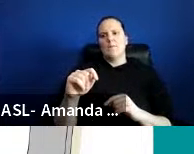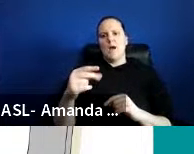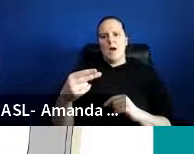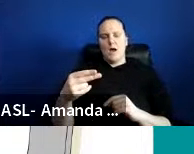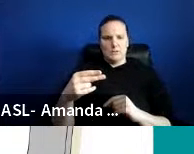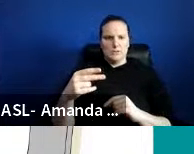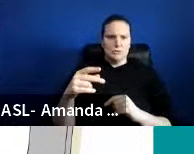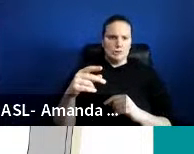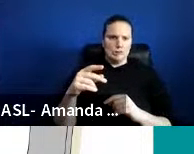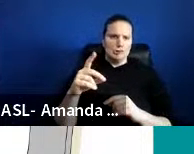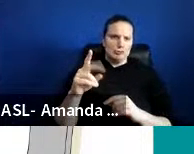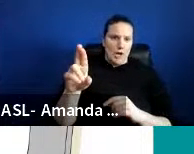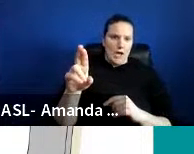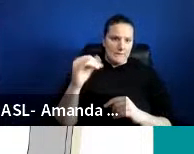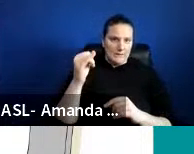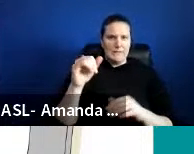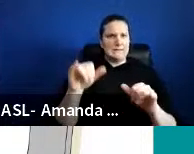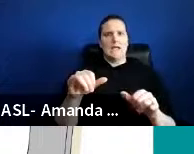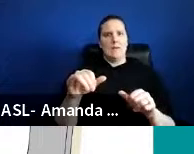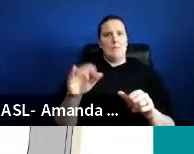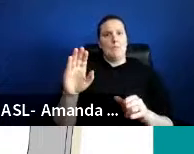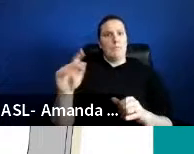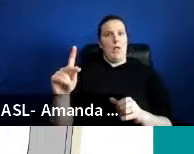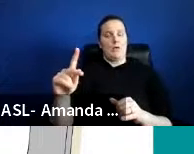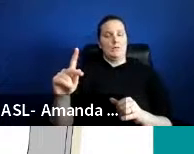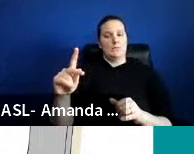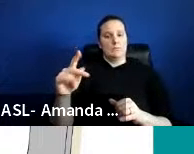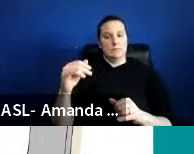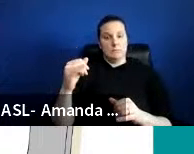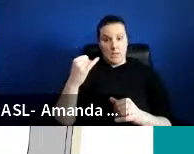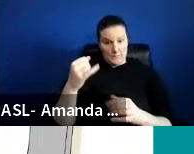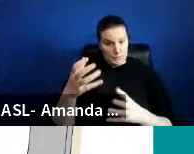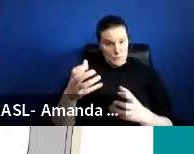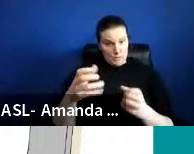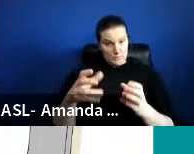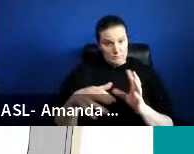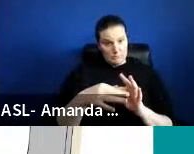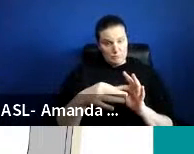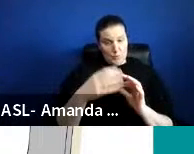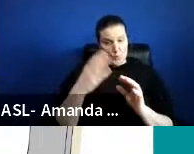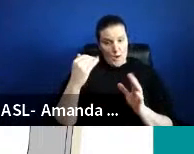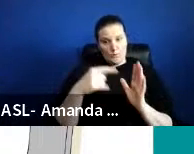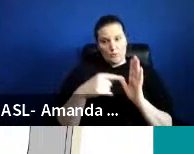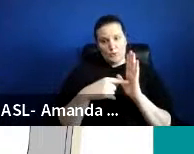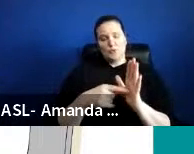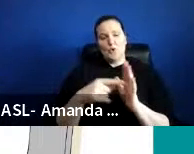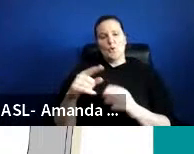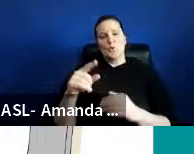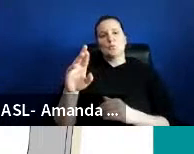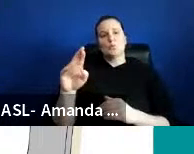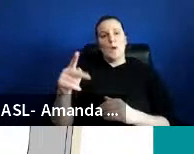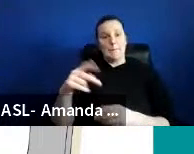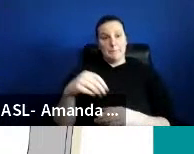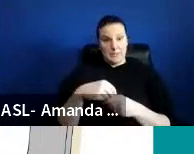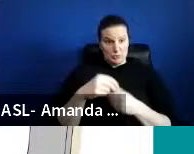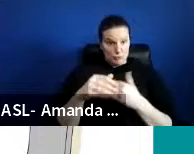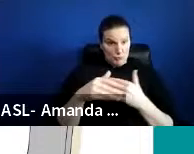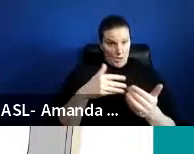you will. And Malin, if you want to talk about why we have shown the ramp in gray here.